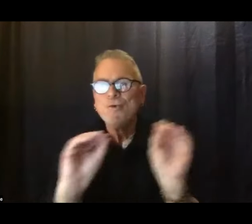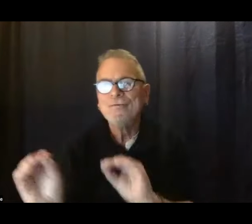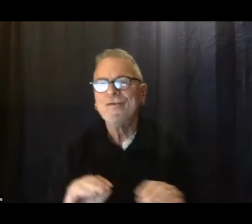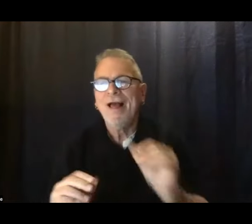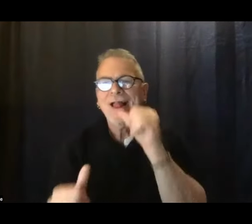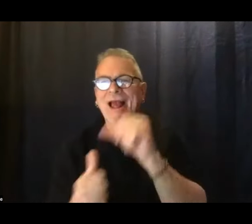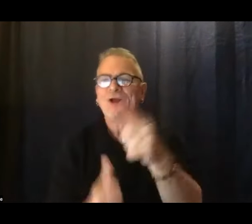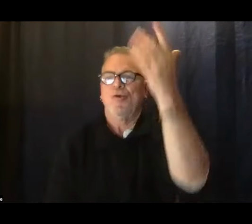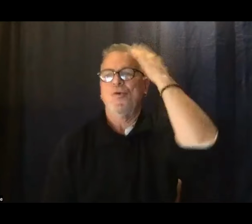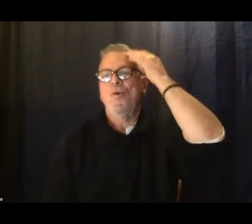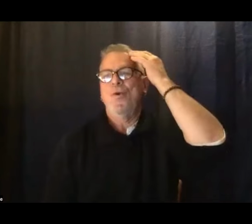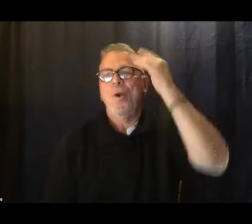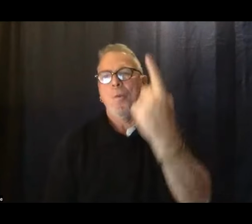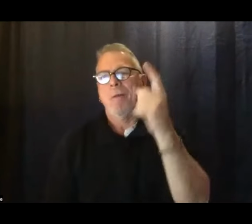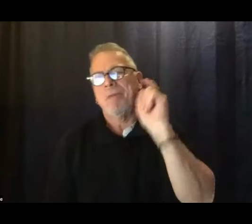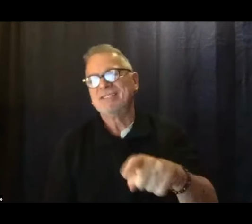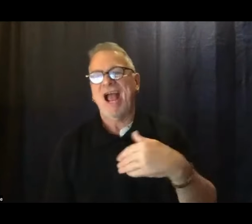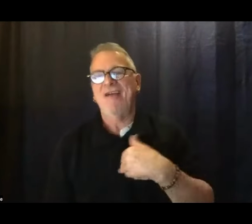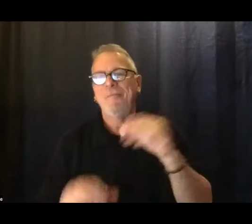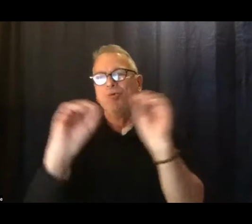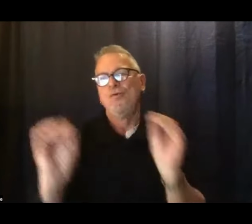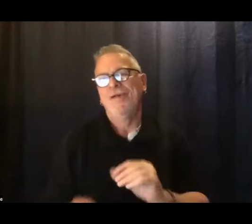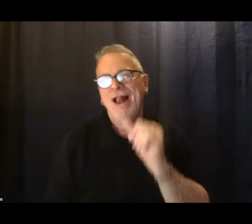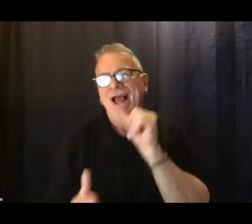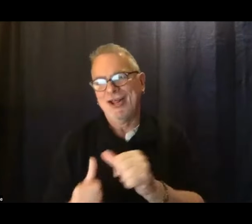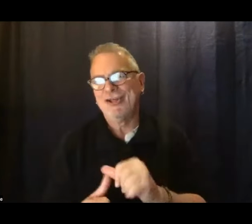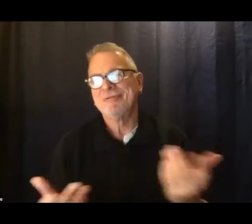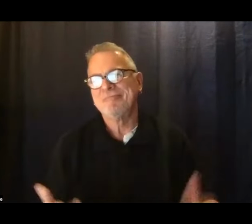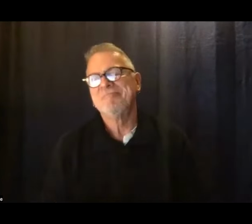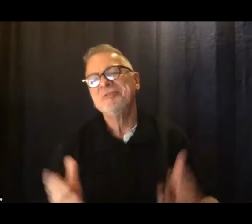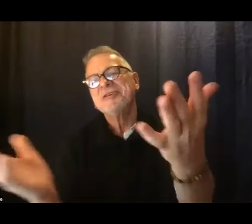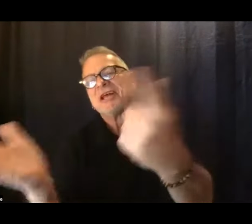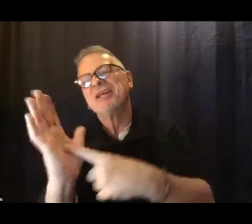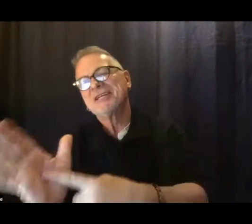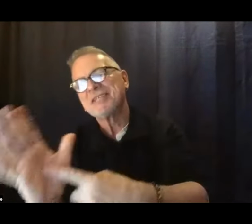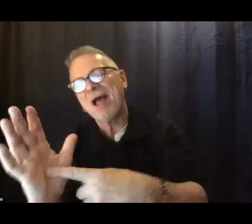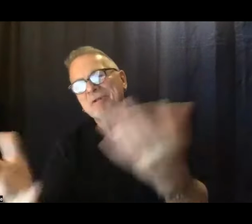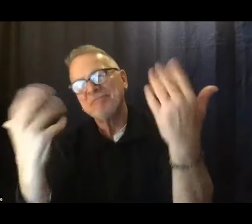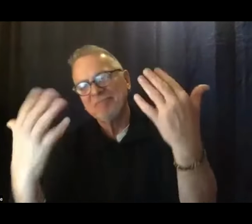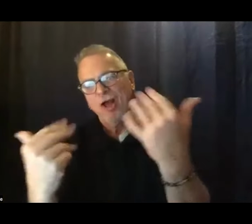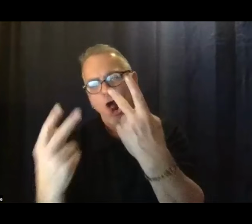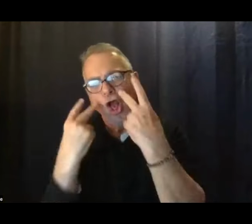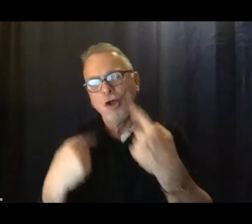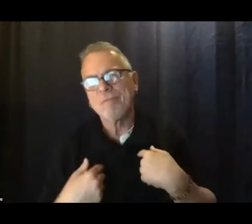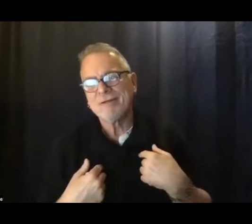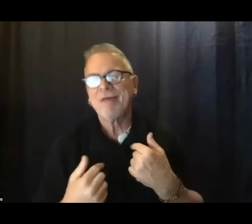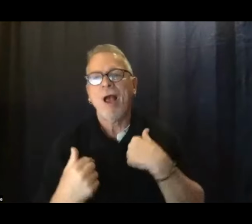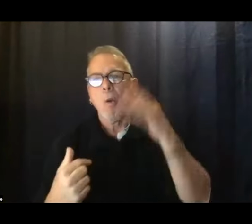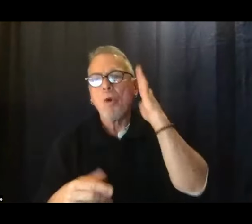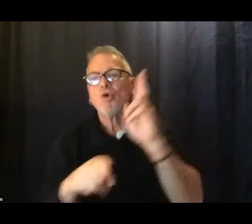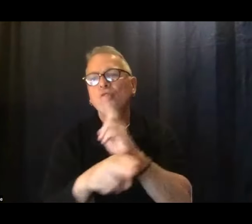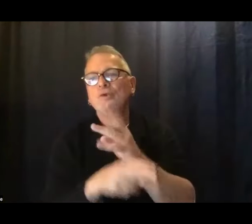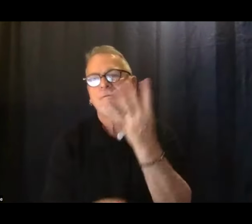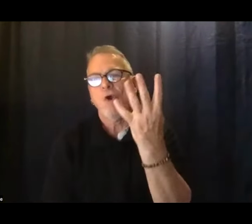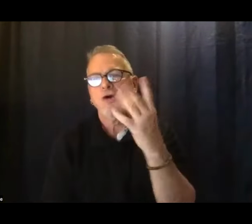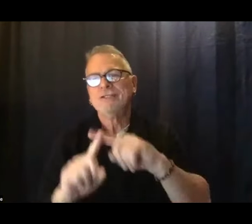So if you see any movement within the letter, then you automatically know it has to be either J or Z.